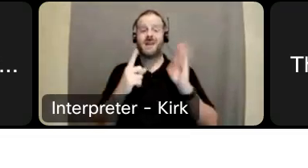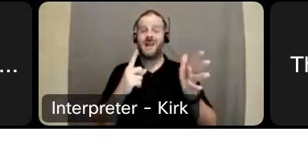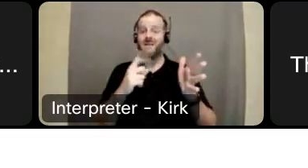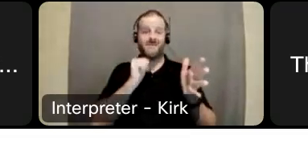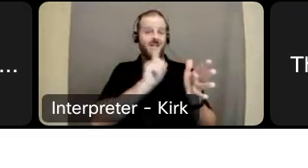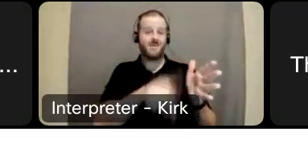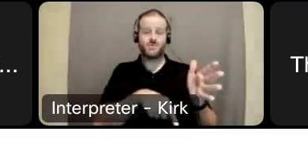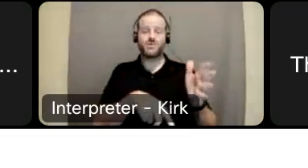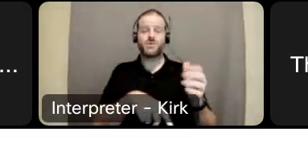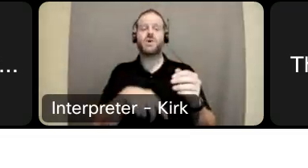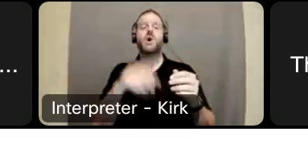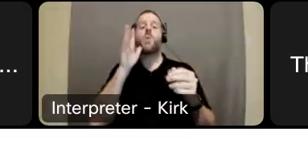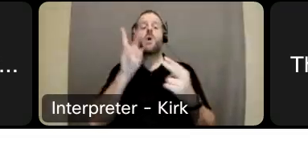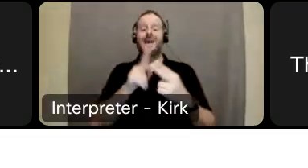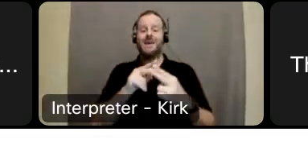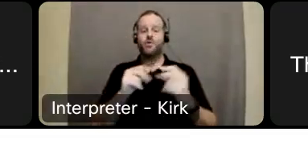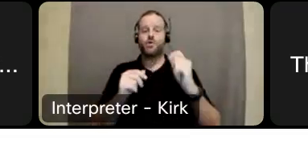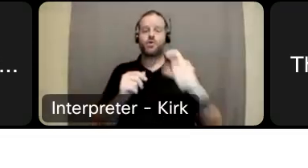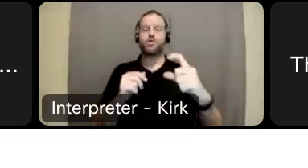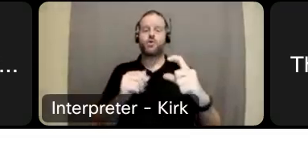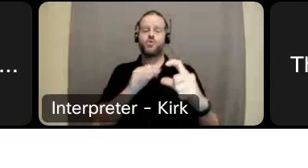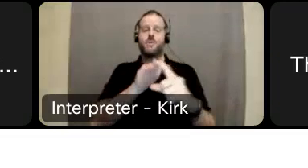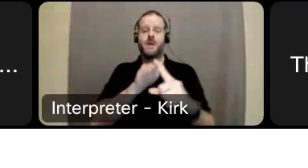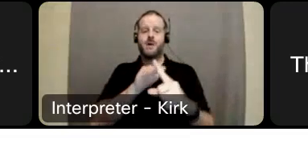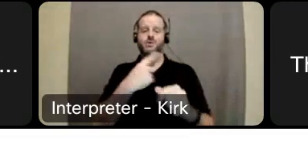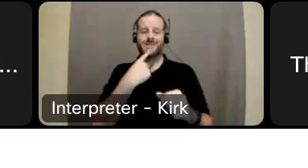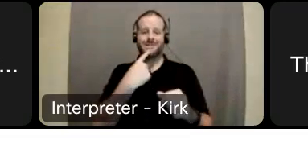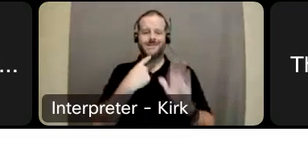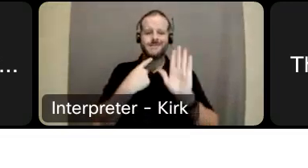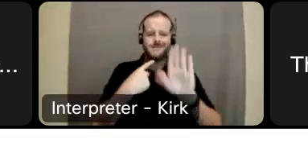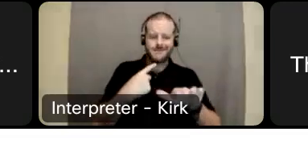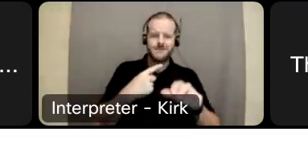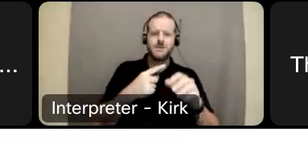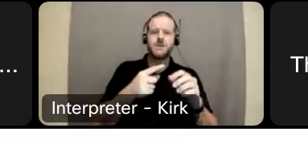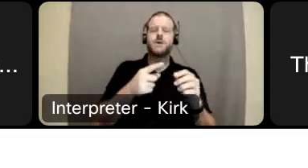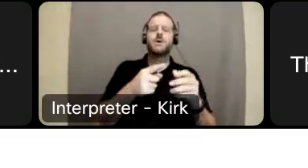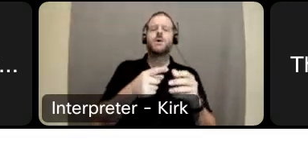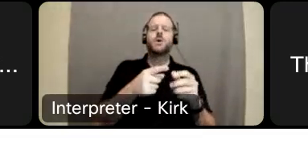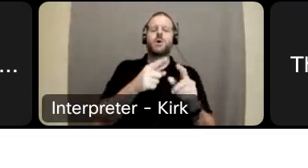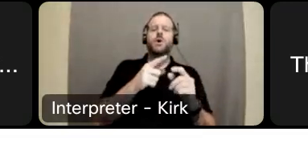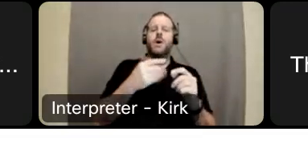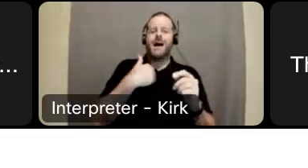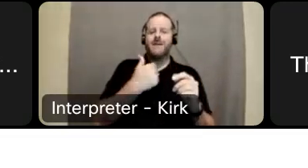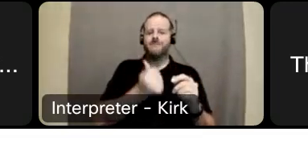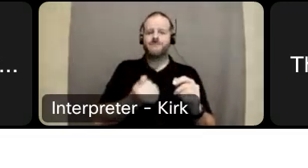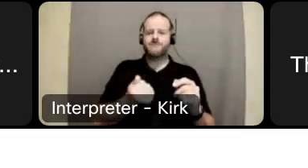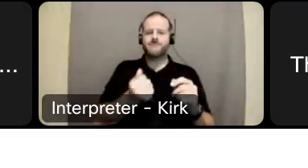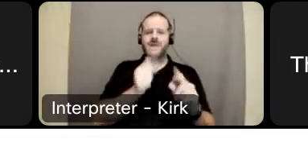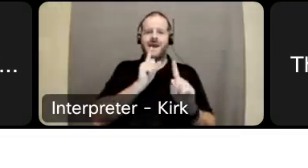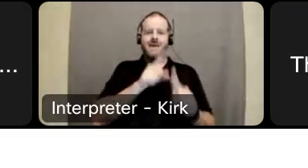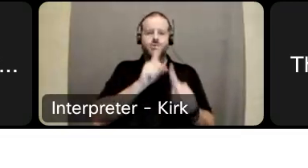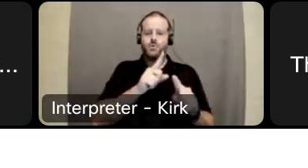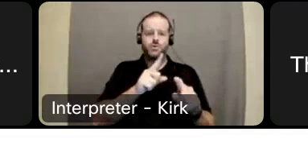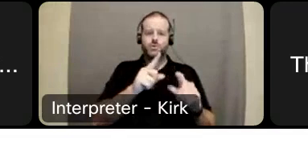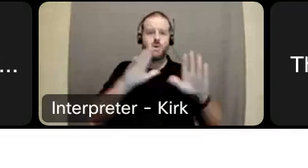unanswered, you'll either get a reminder prompt that says, oh, hey, could you, you have some unanswered questions on this page. Would you like to